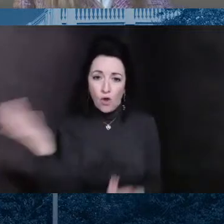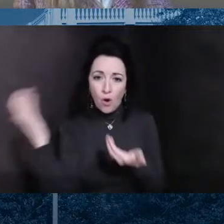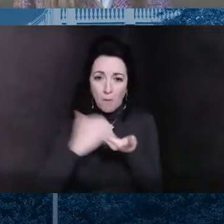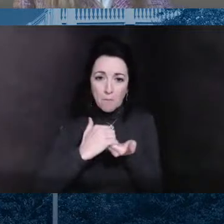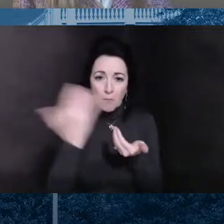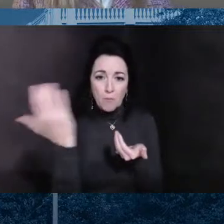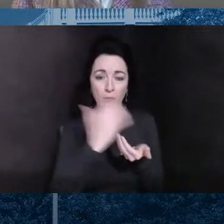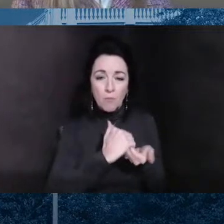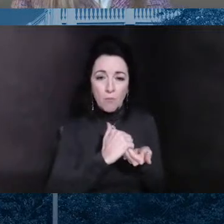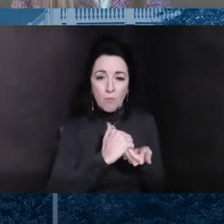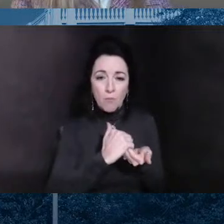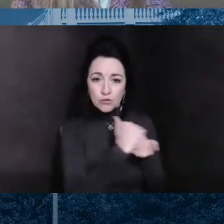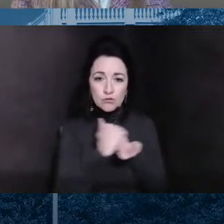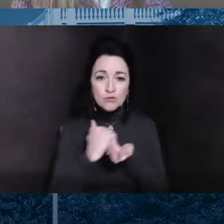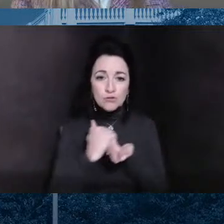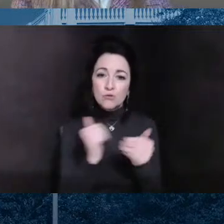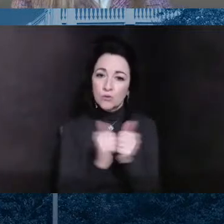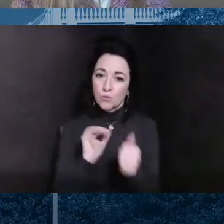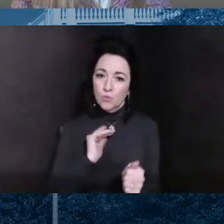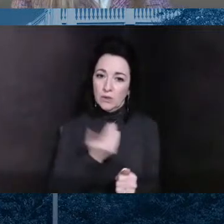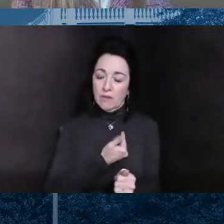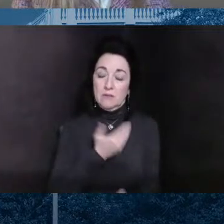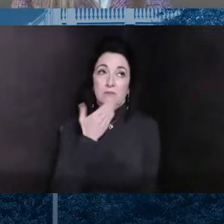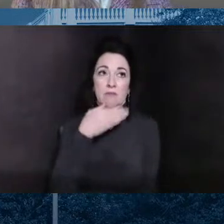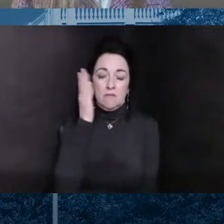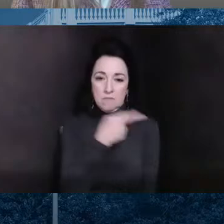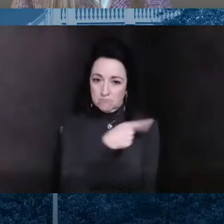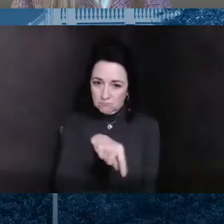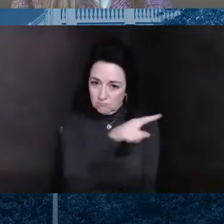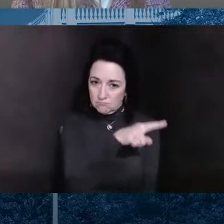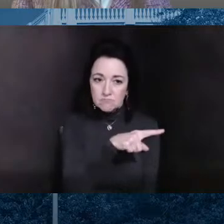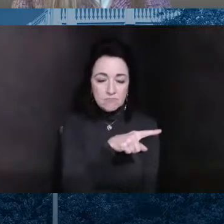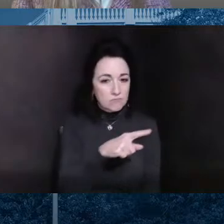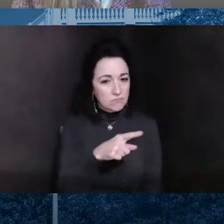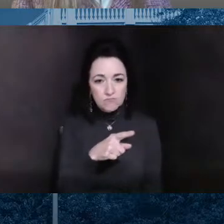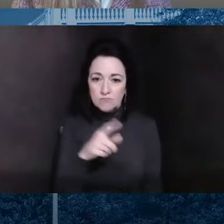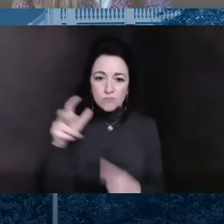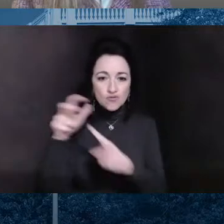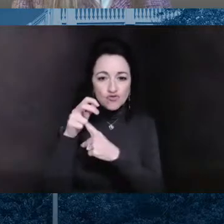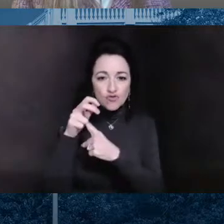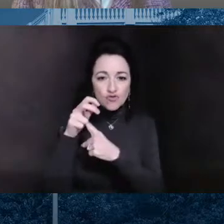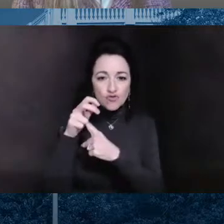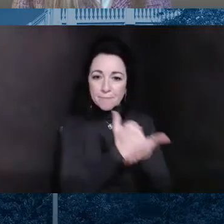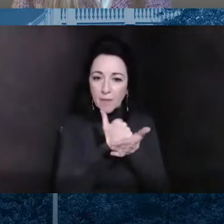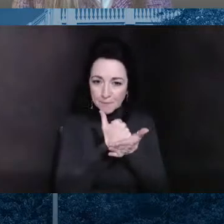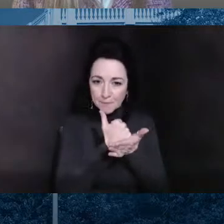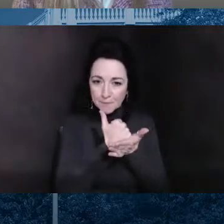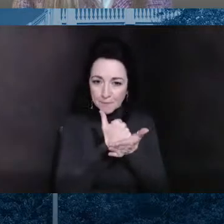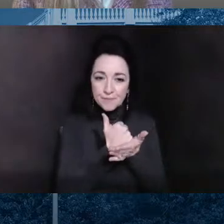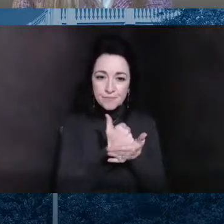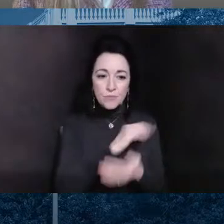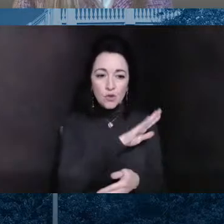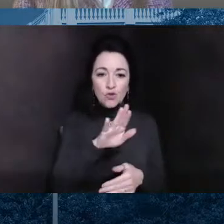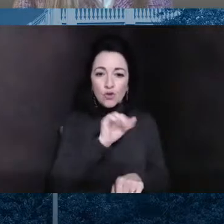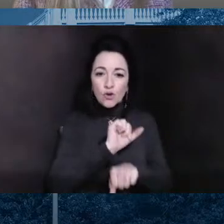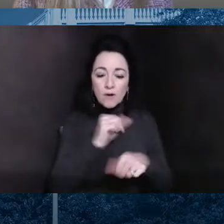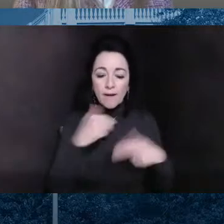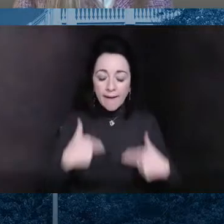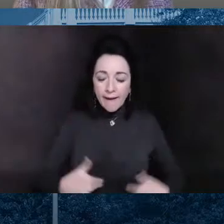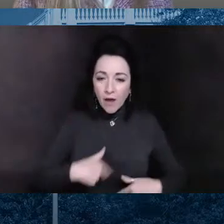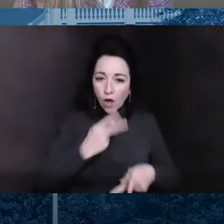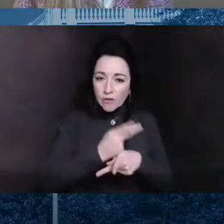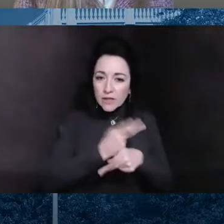communities outside of the hospital, helping with their partners, healthcare workers,